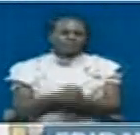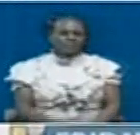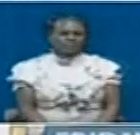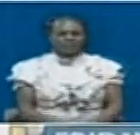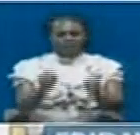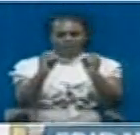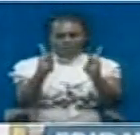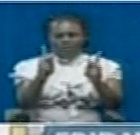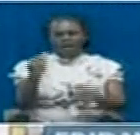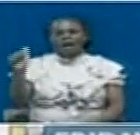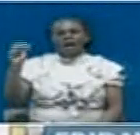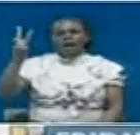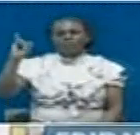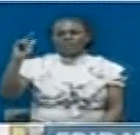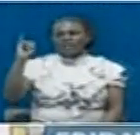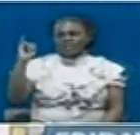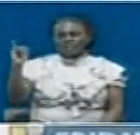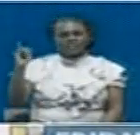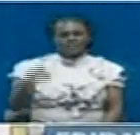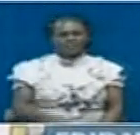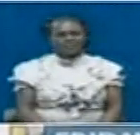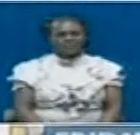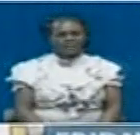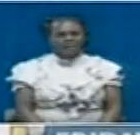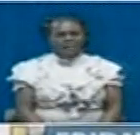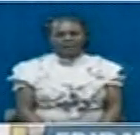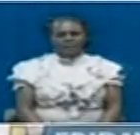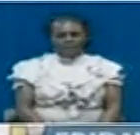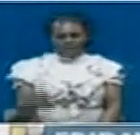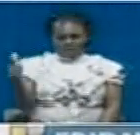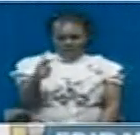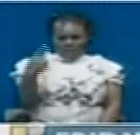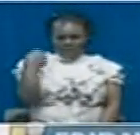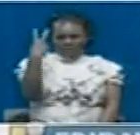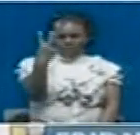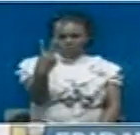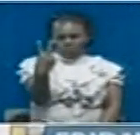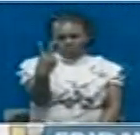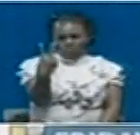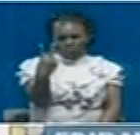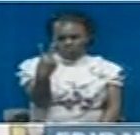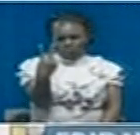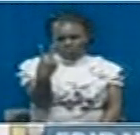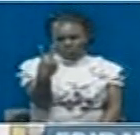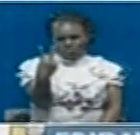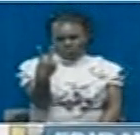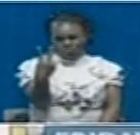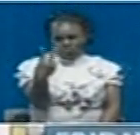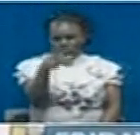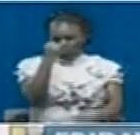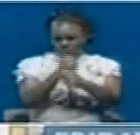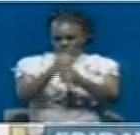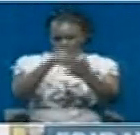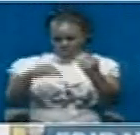Okay, yeah. Awiti, take the story then. Please look at camera 2, that's that one over there. And then what you do